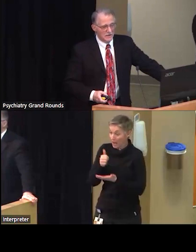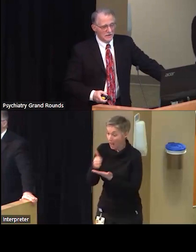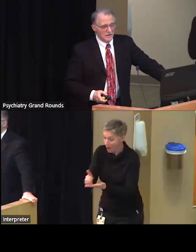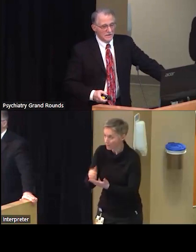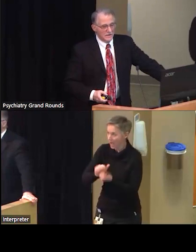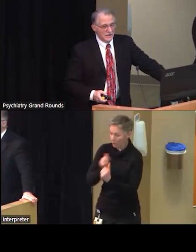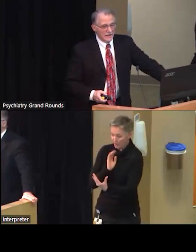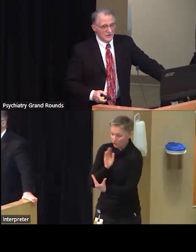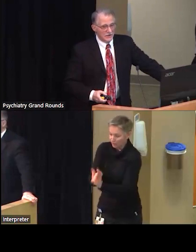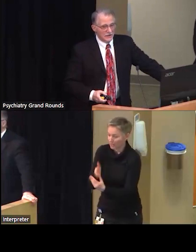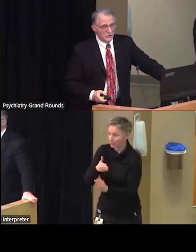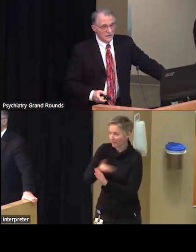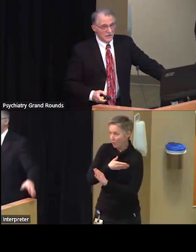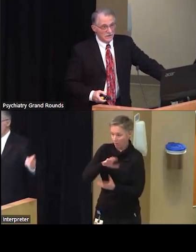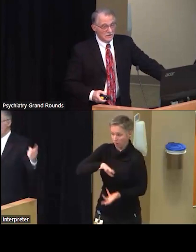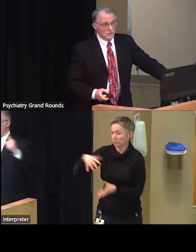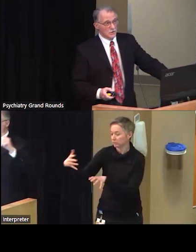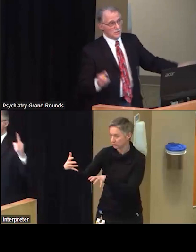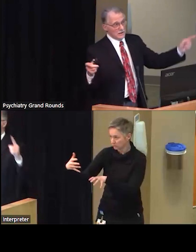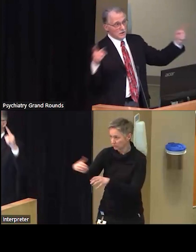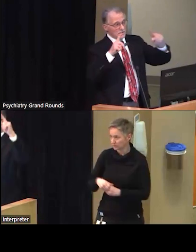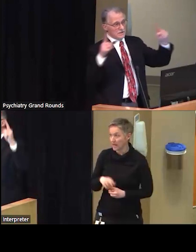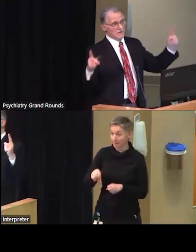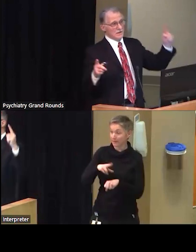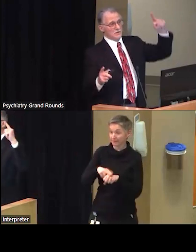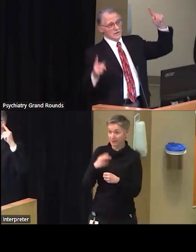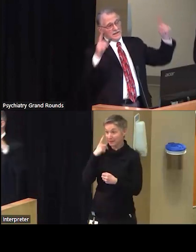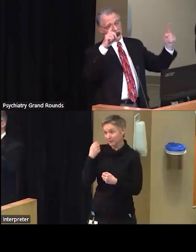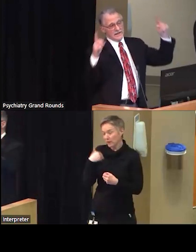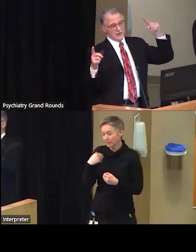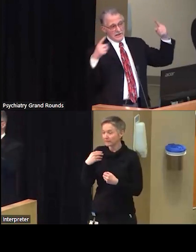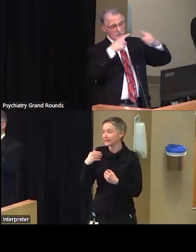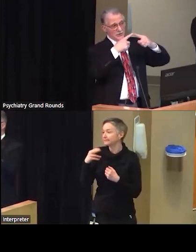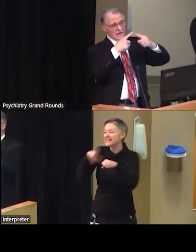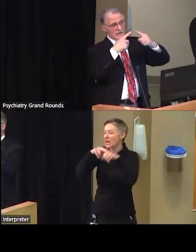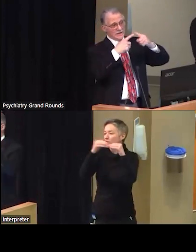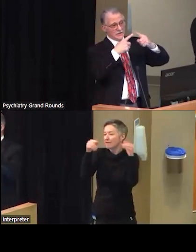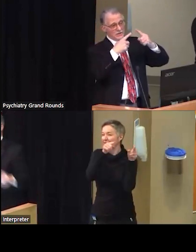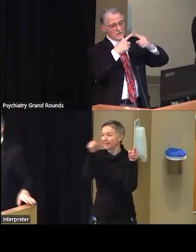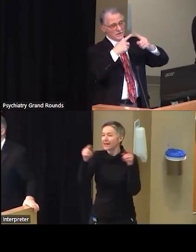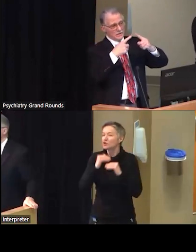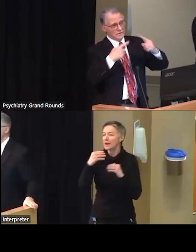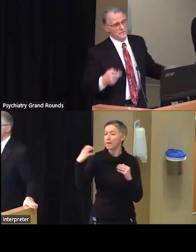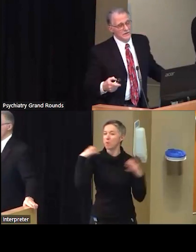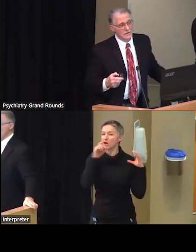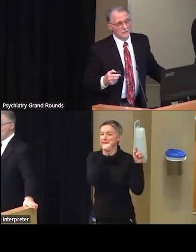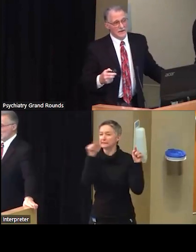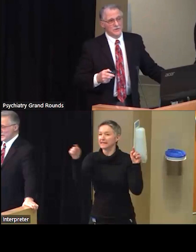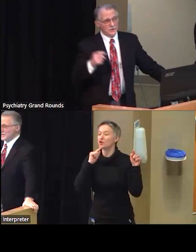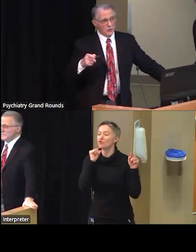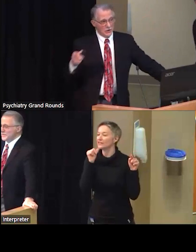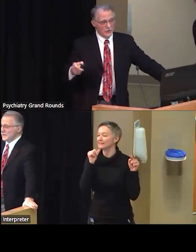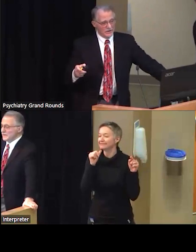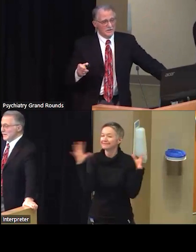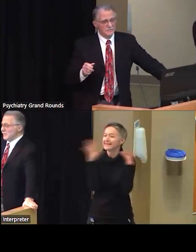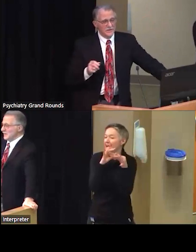this, that actually, because there's too many bosses and they don't, at the national level, do not connect with each other, about